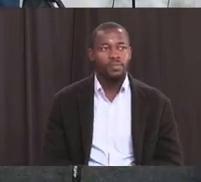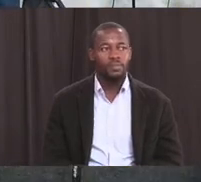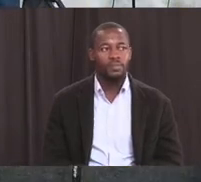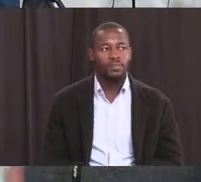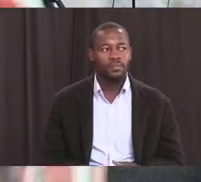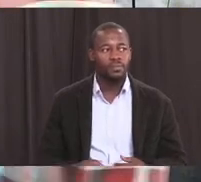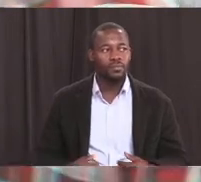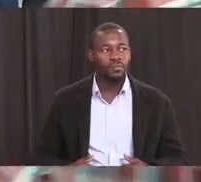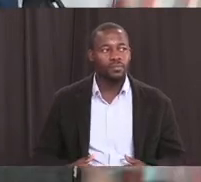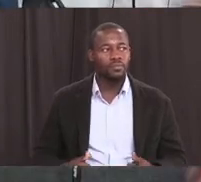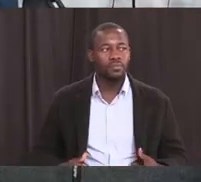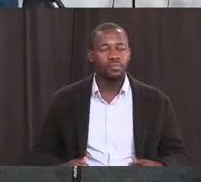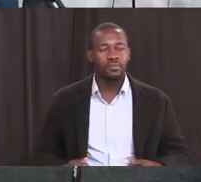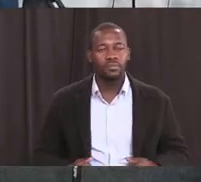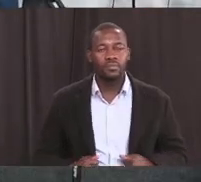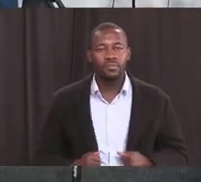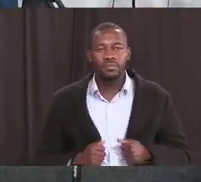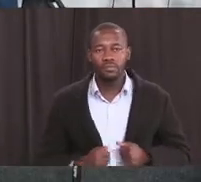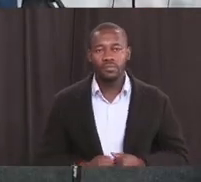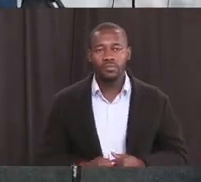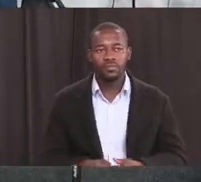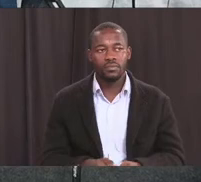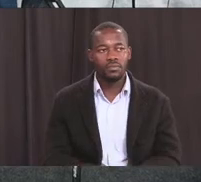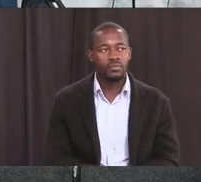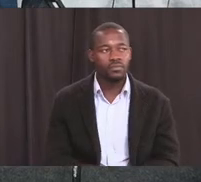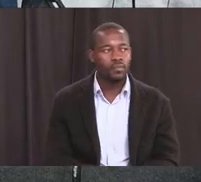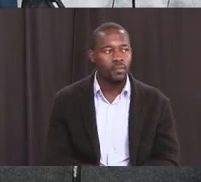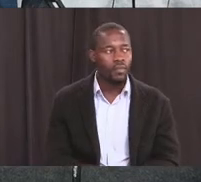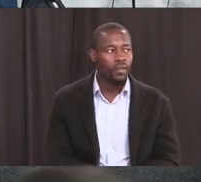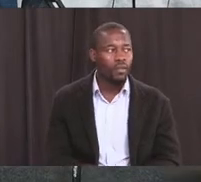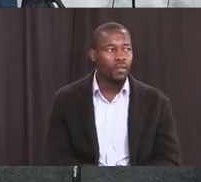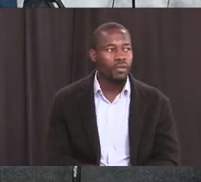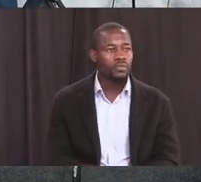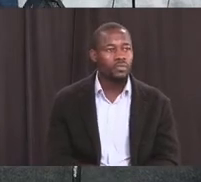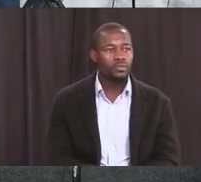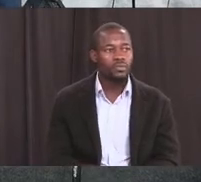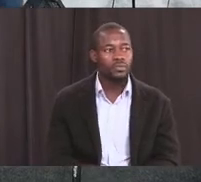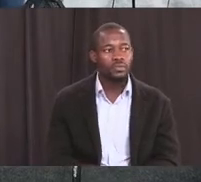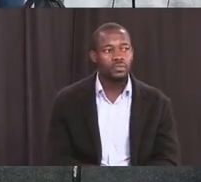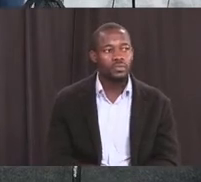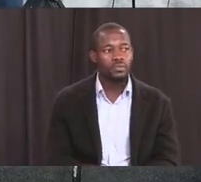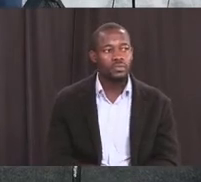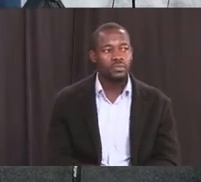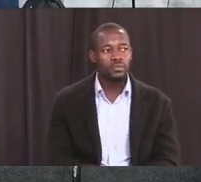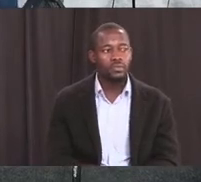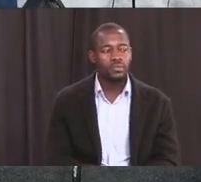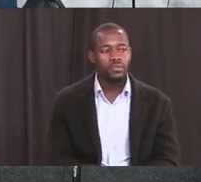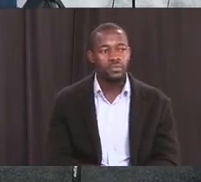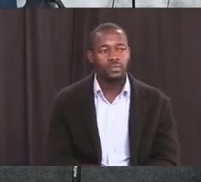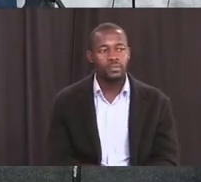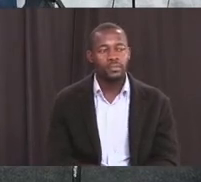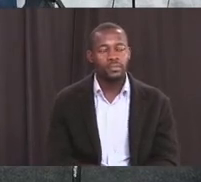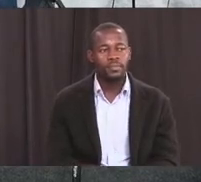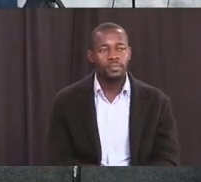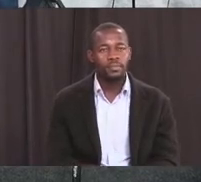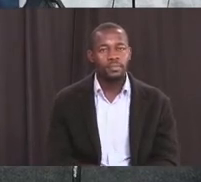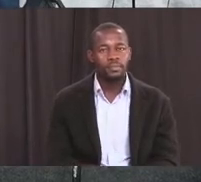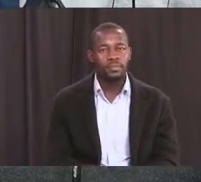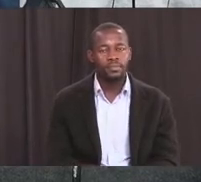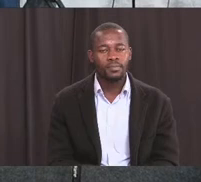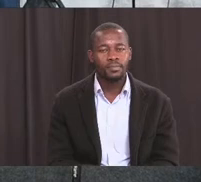I just wanted to share something that's been on my heart the last couple of weeks. I think just reading the news and